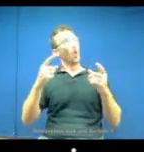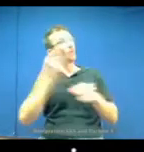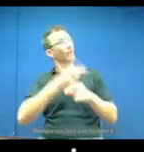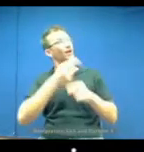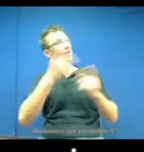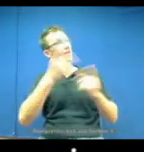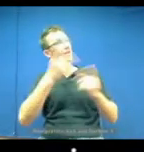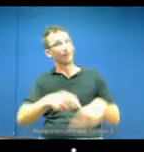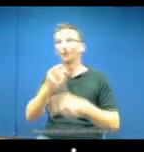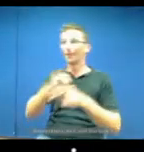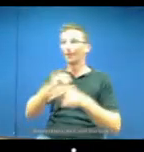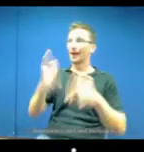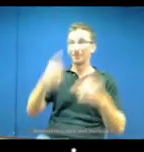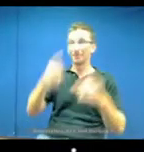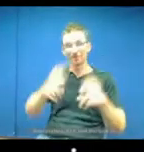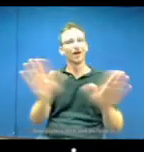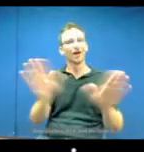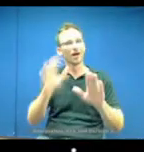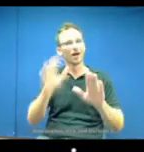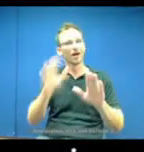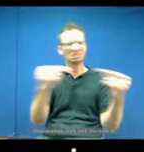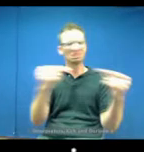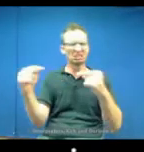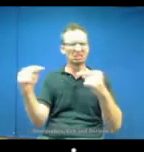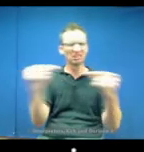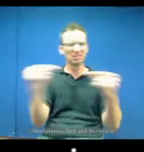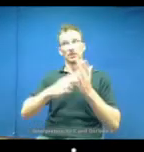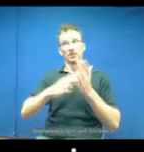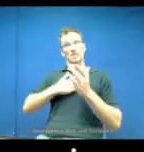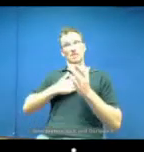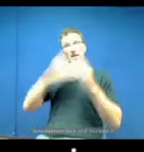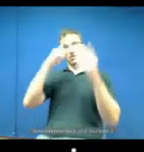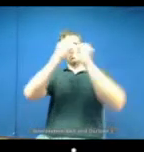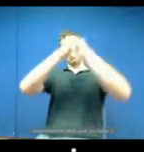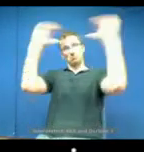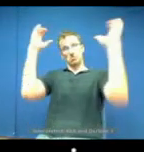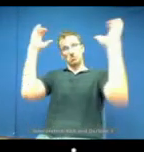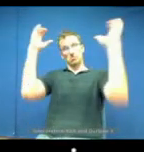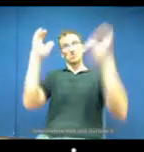the narrative is going to be framed by whether they're coming from the perspective